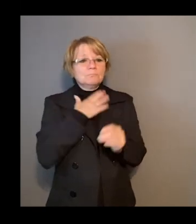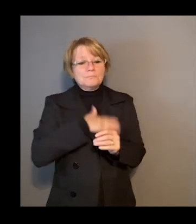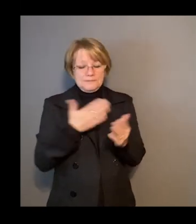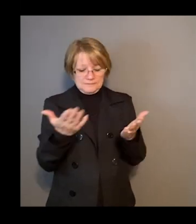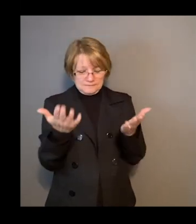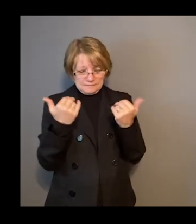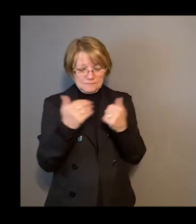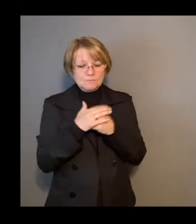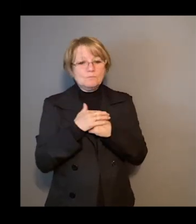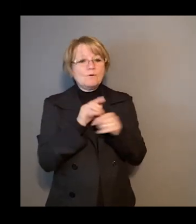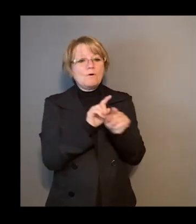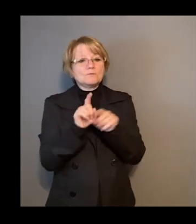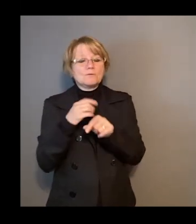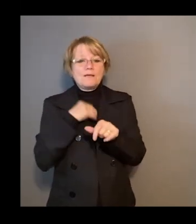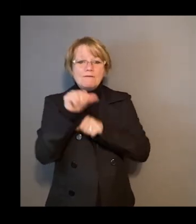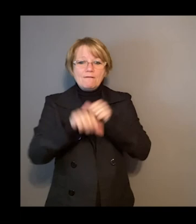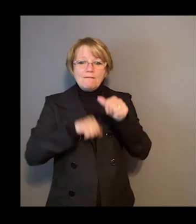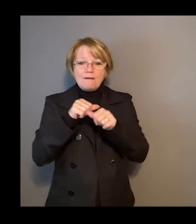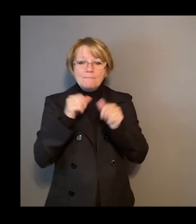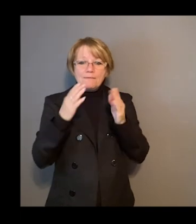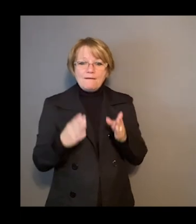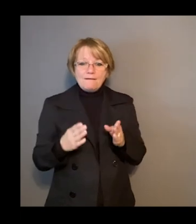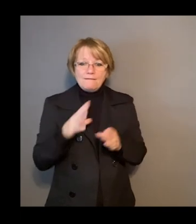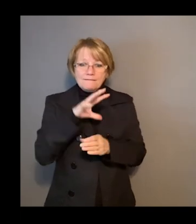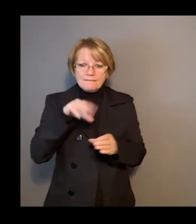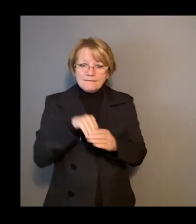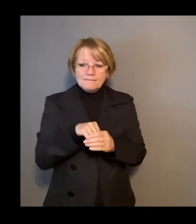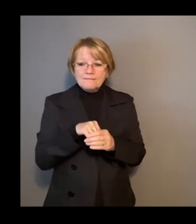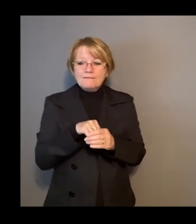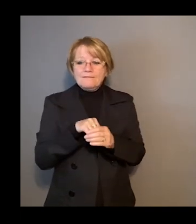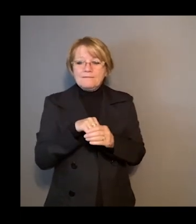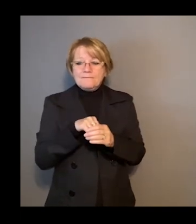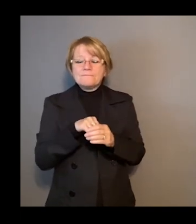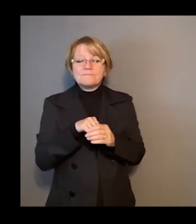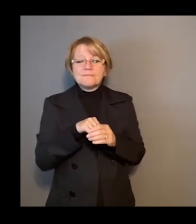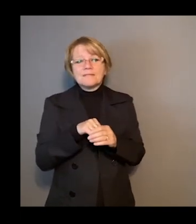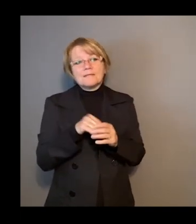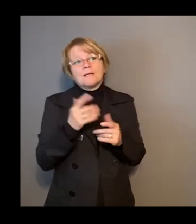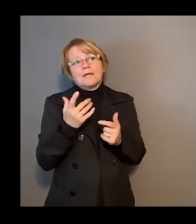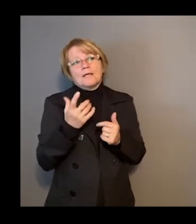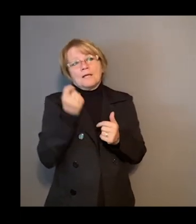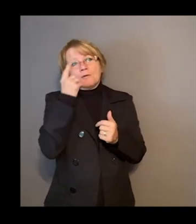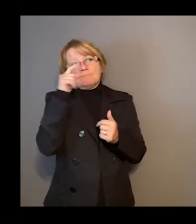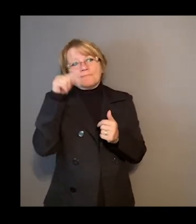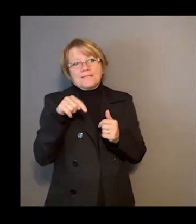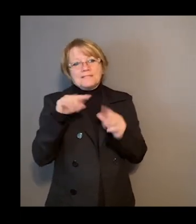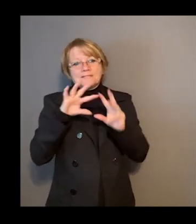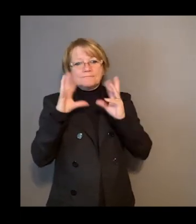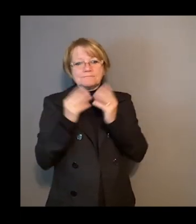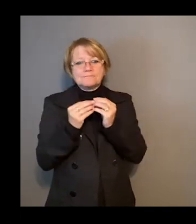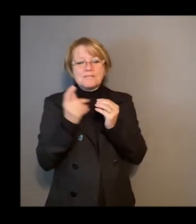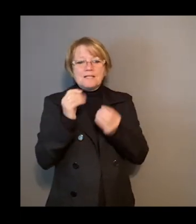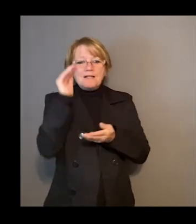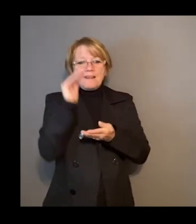So even though it's not as robust as we've had in our last conversation, we have professors on here. This is probably the